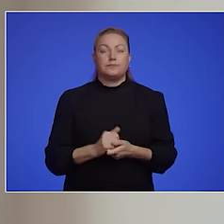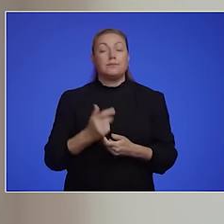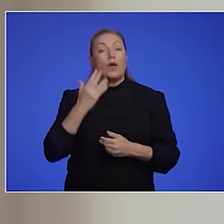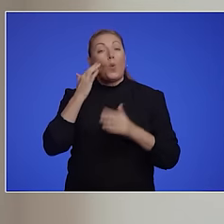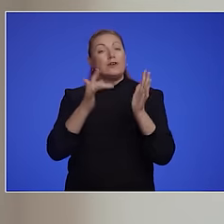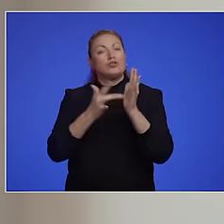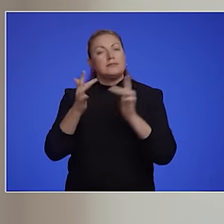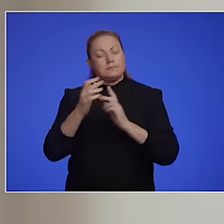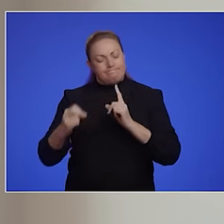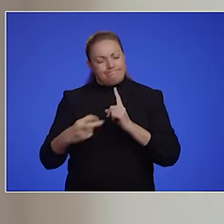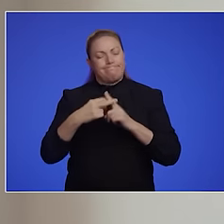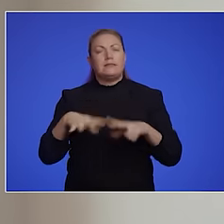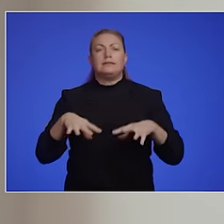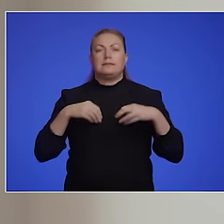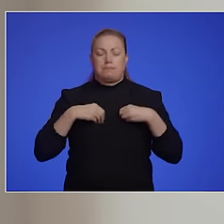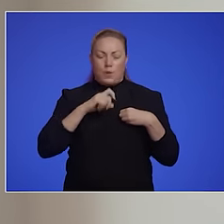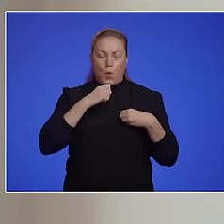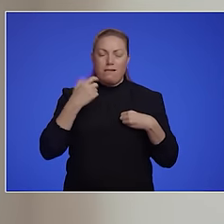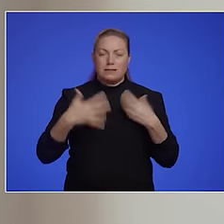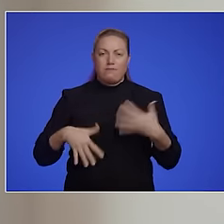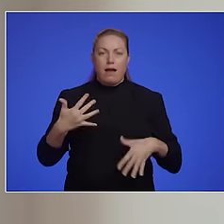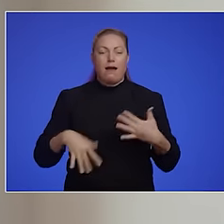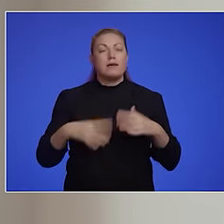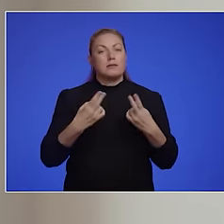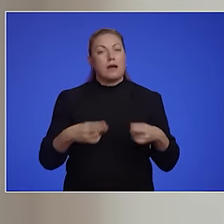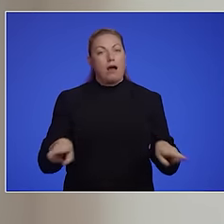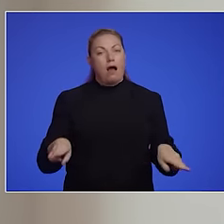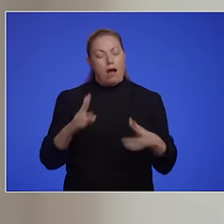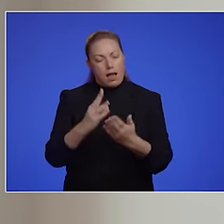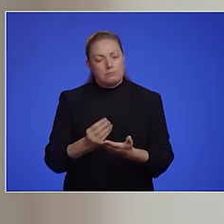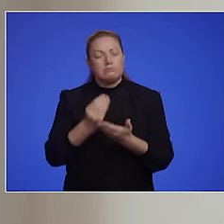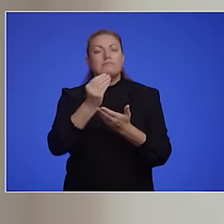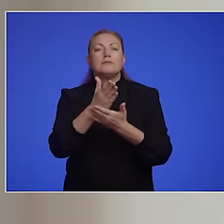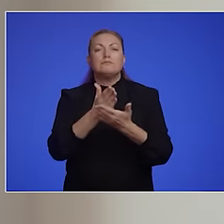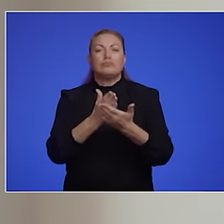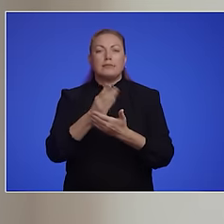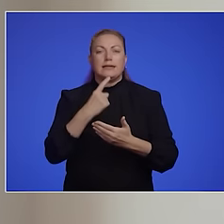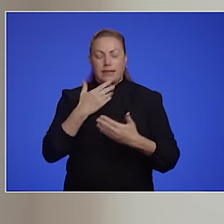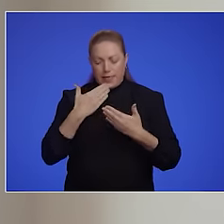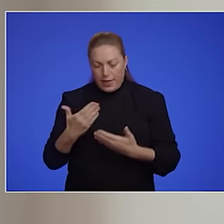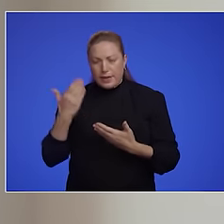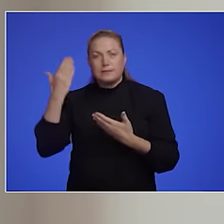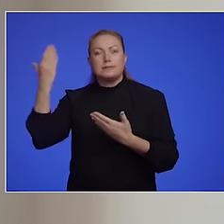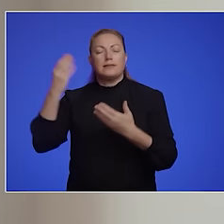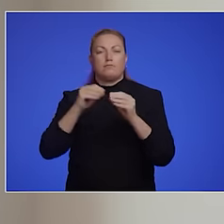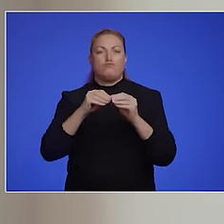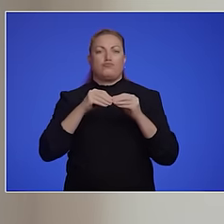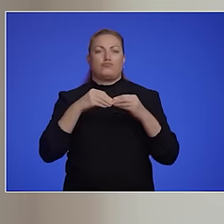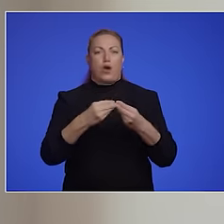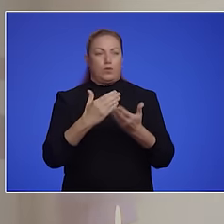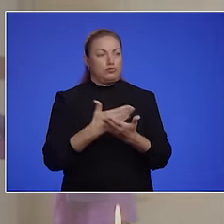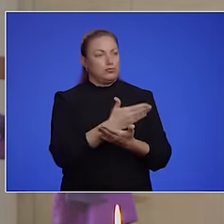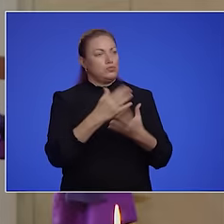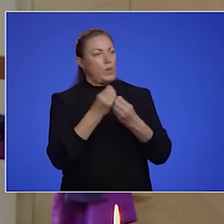time he was betrayed And entered willingly into his passion He took bread and giving thanks broke it And gave it to his disciples